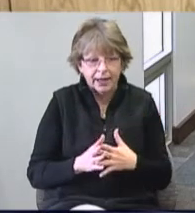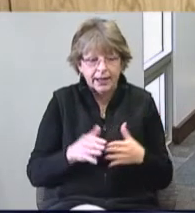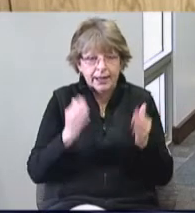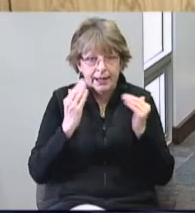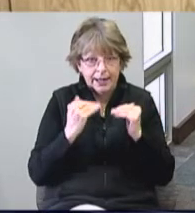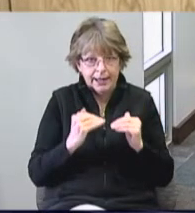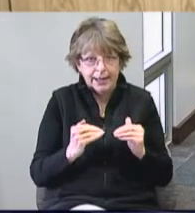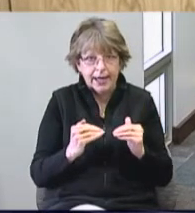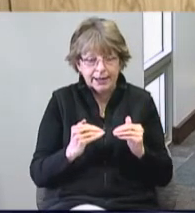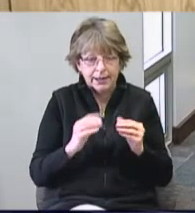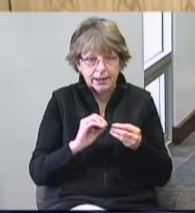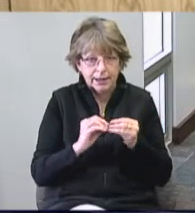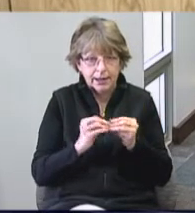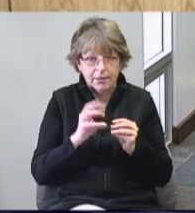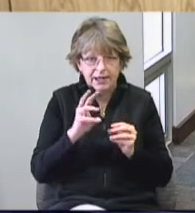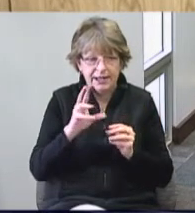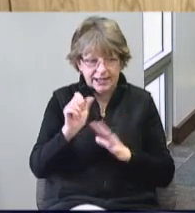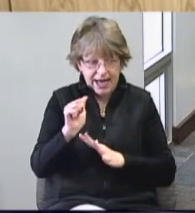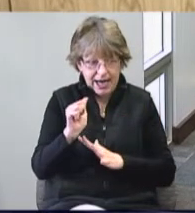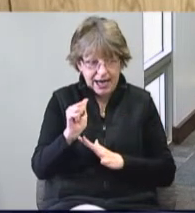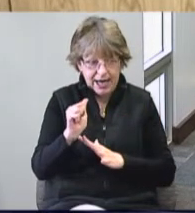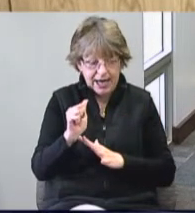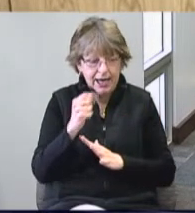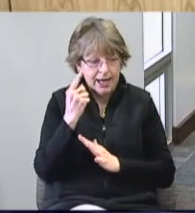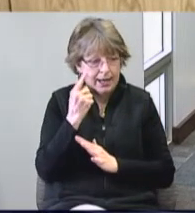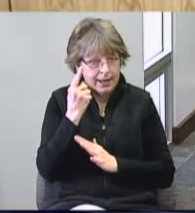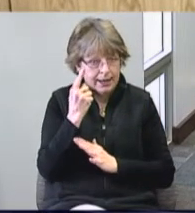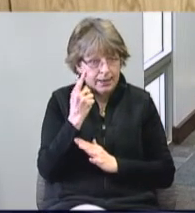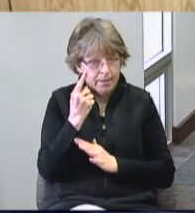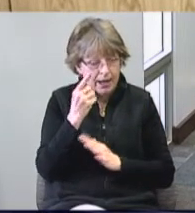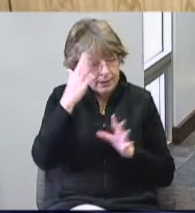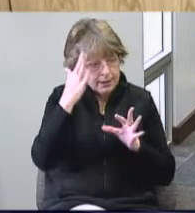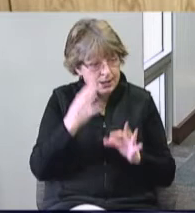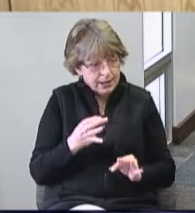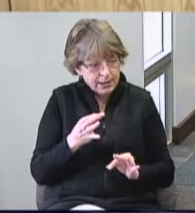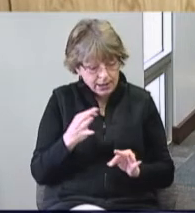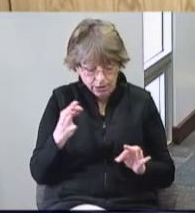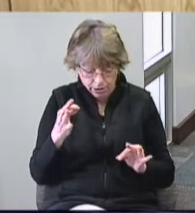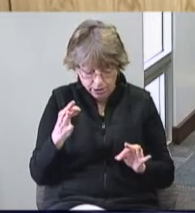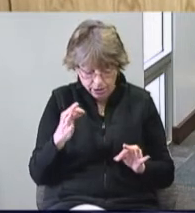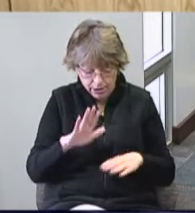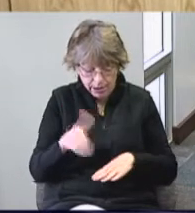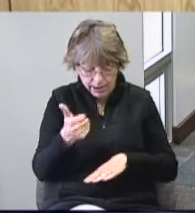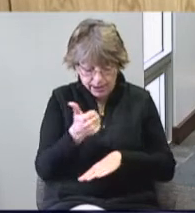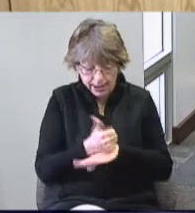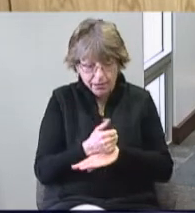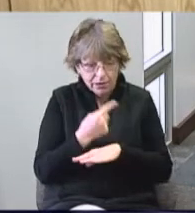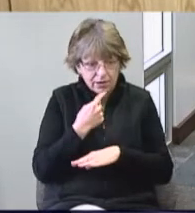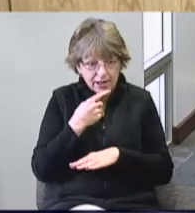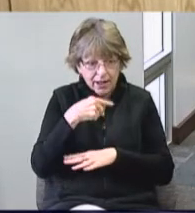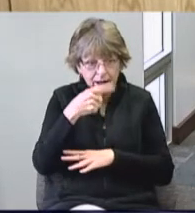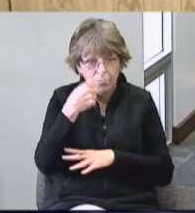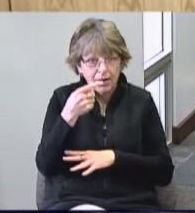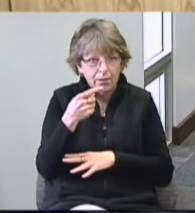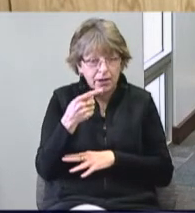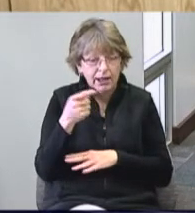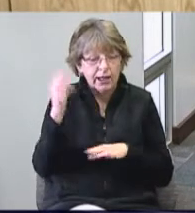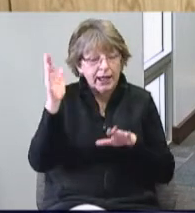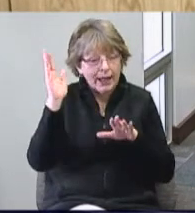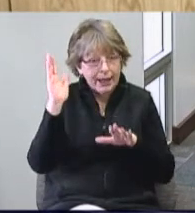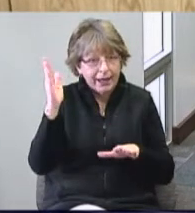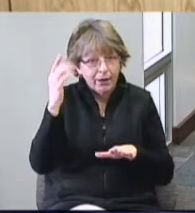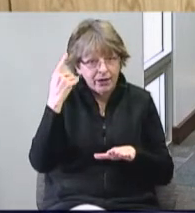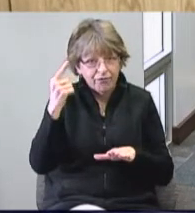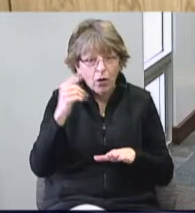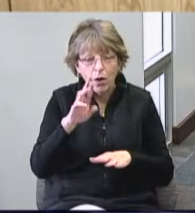item, please. Item 6A, consider resolution setting a public hearing for redevelopment project plan for the